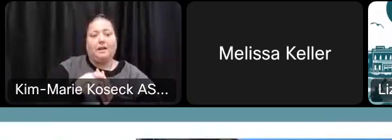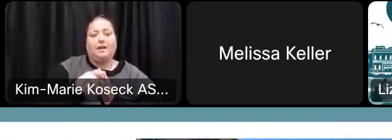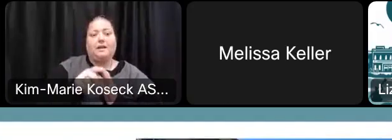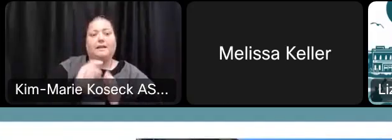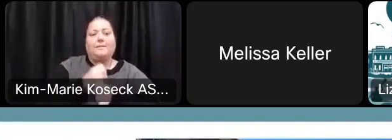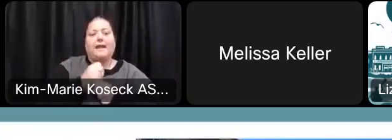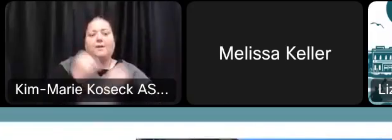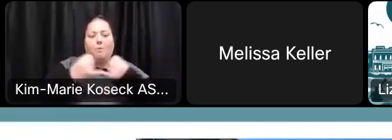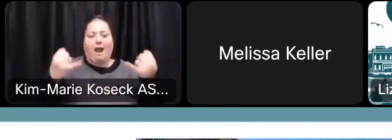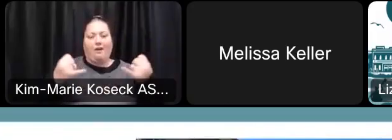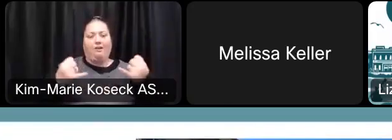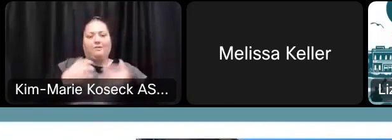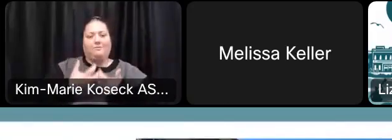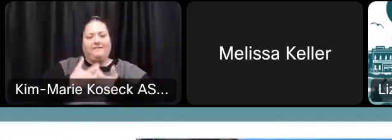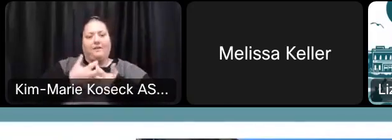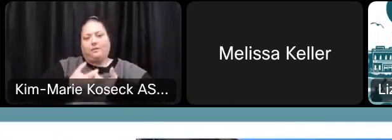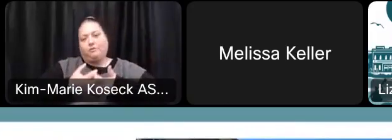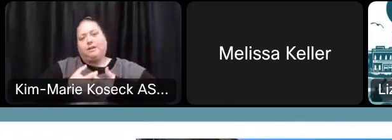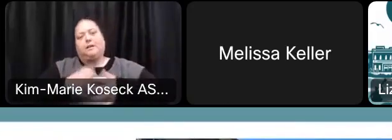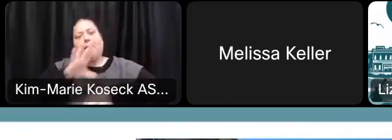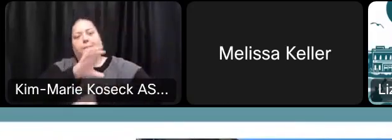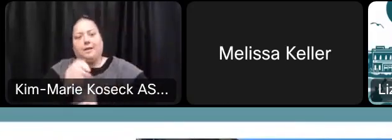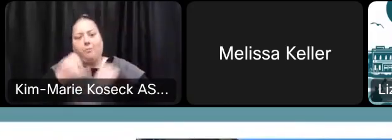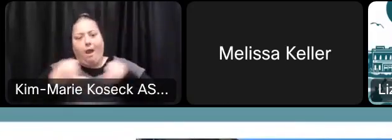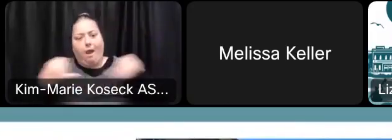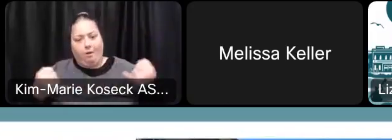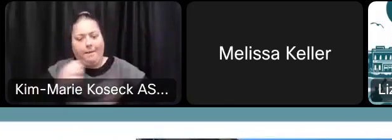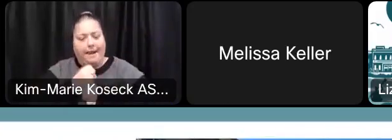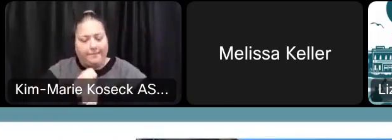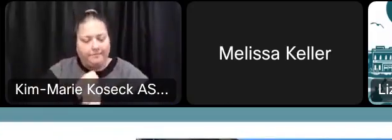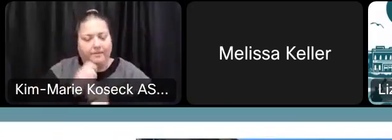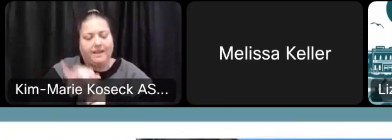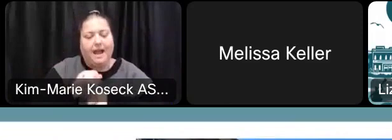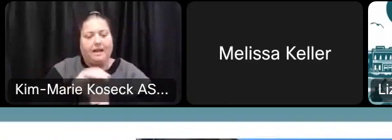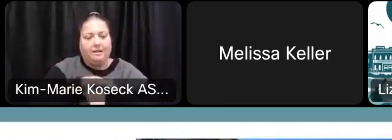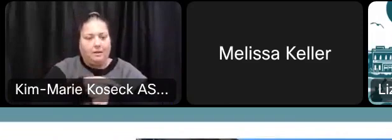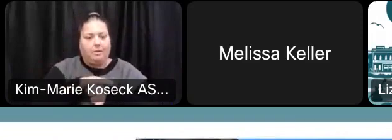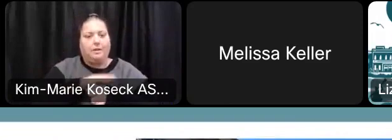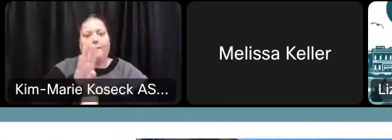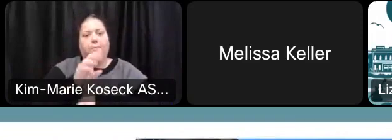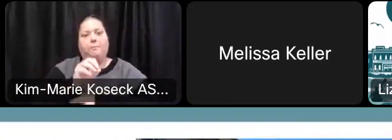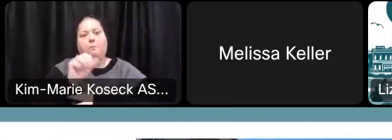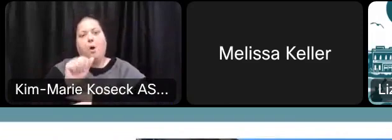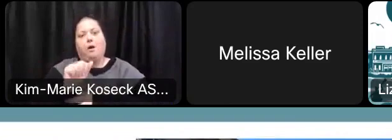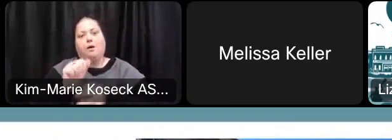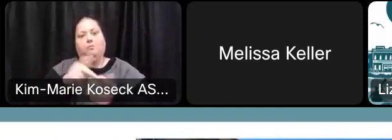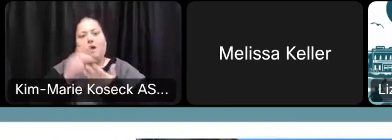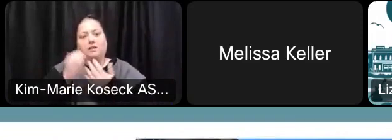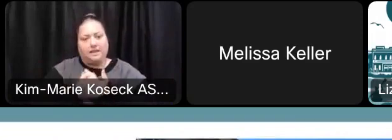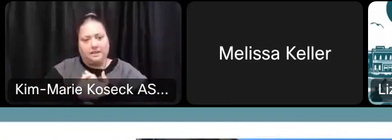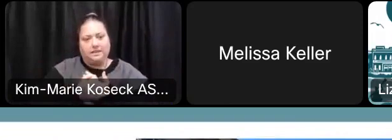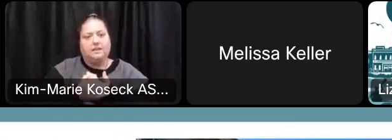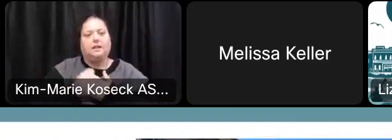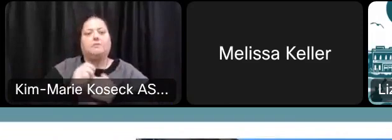wire. We turned that site, which is also a BOA project, a project that